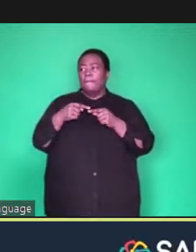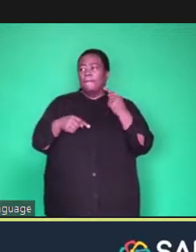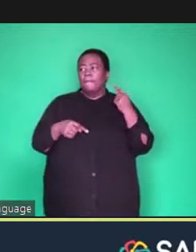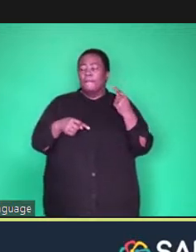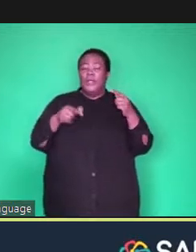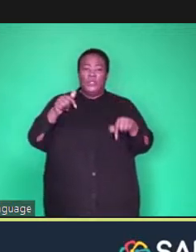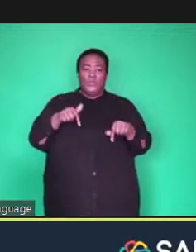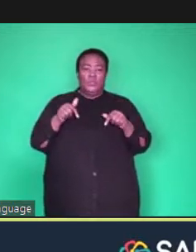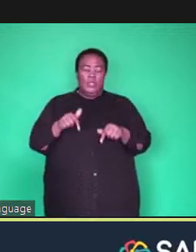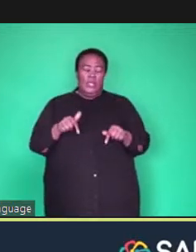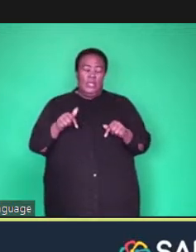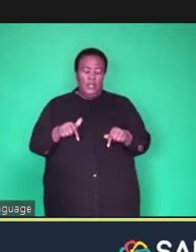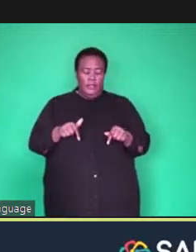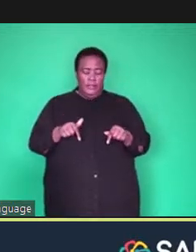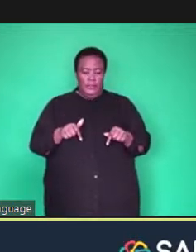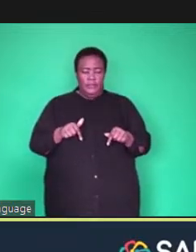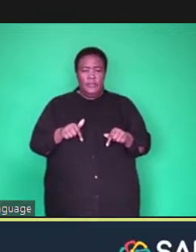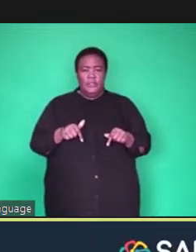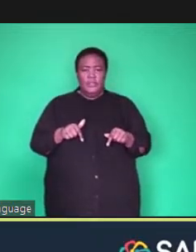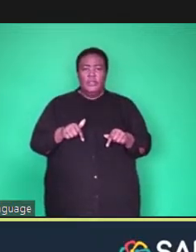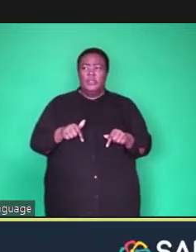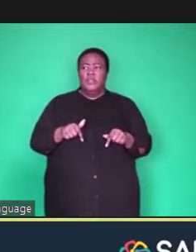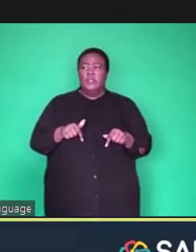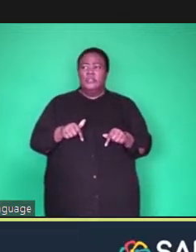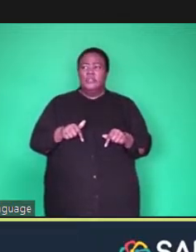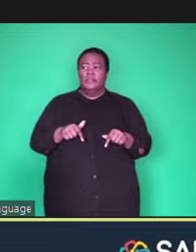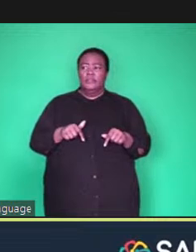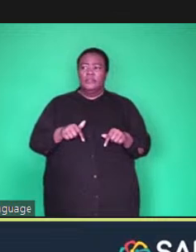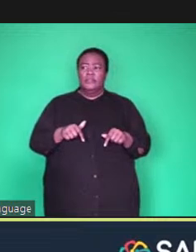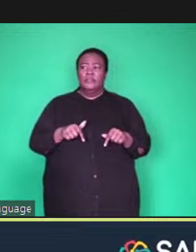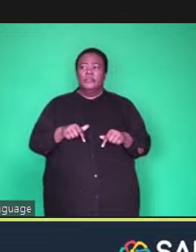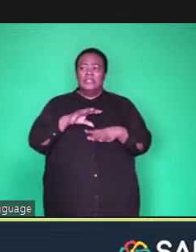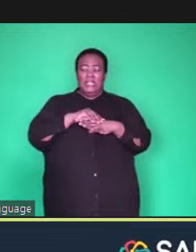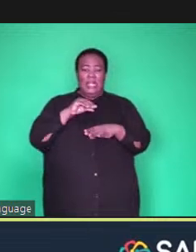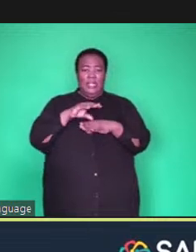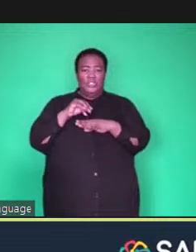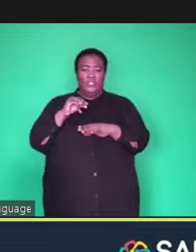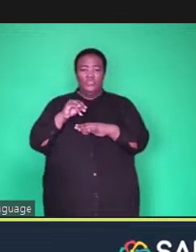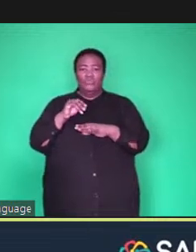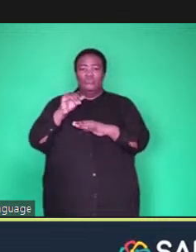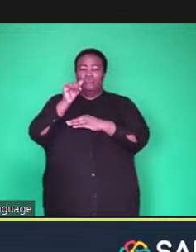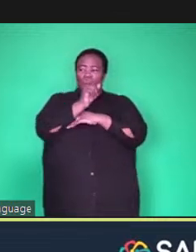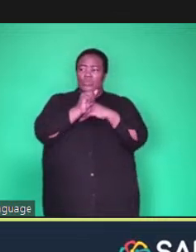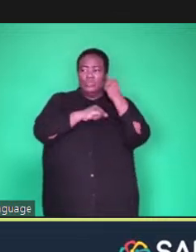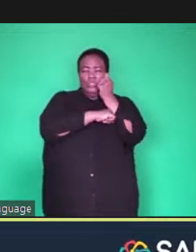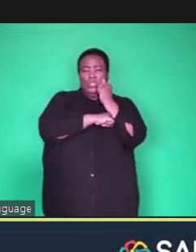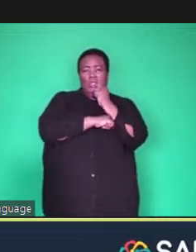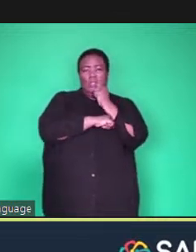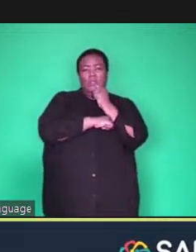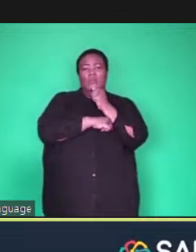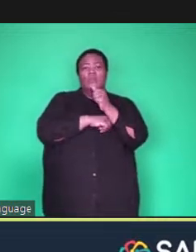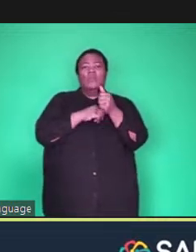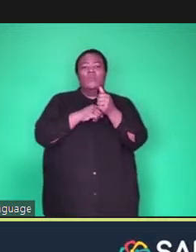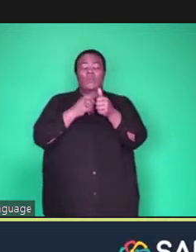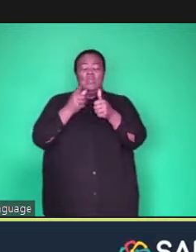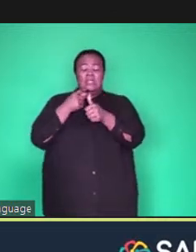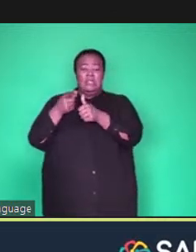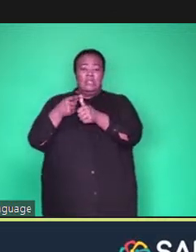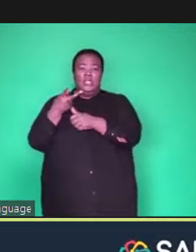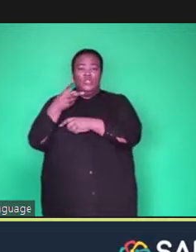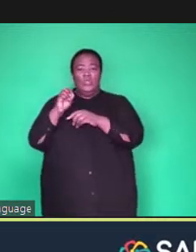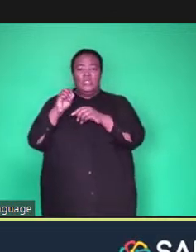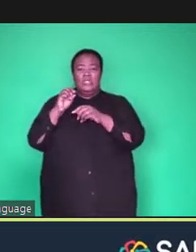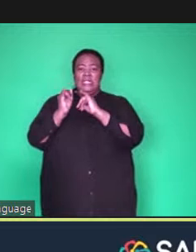today, but this is the age and sex structure of the South African population as given by the census 2011, 5.1